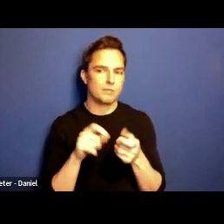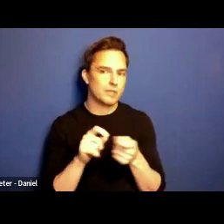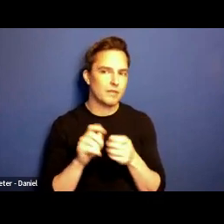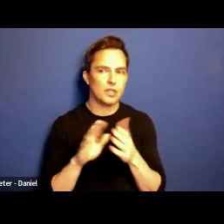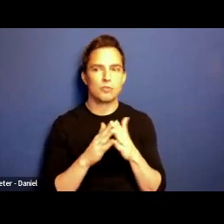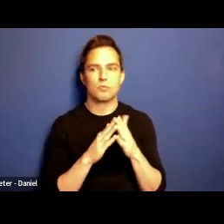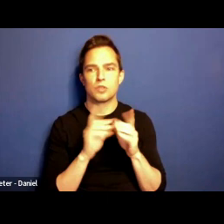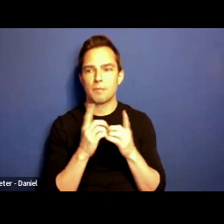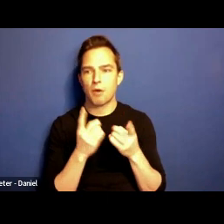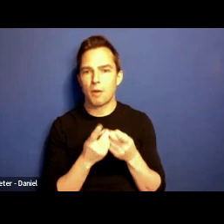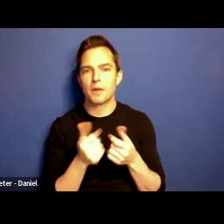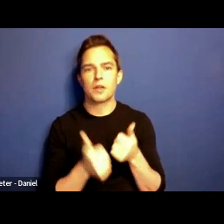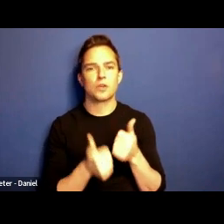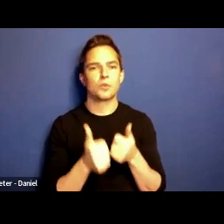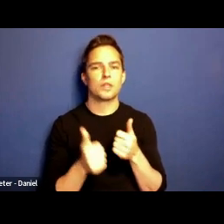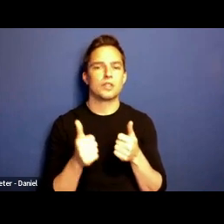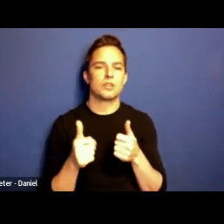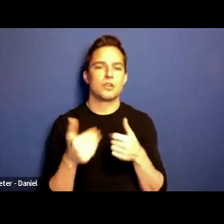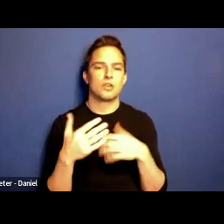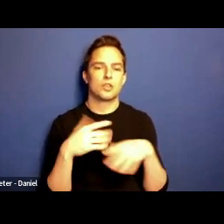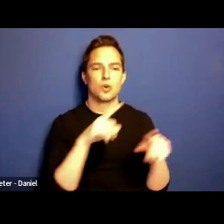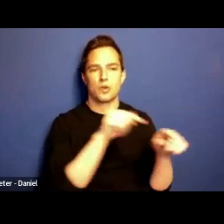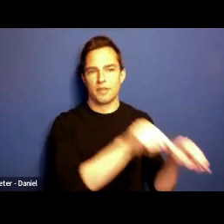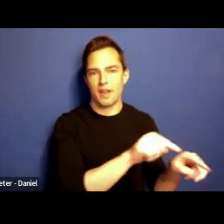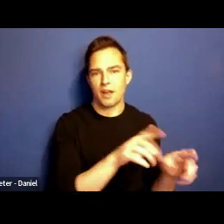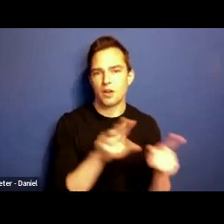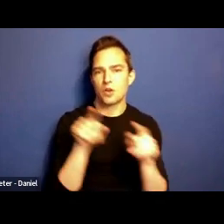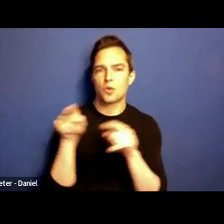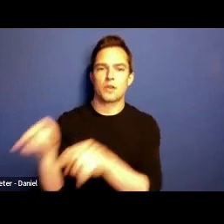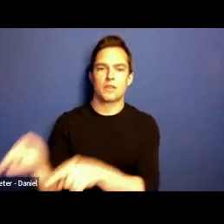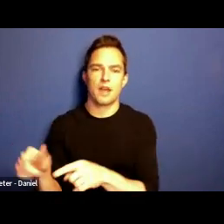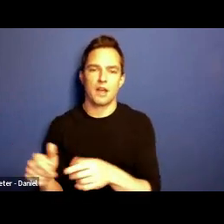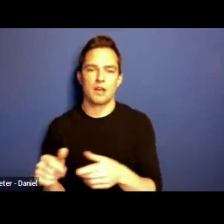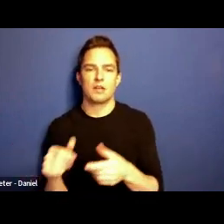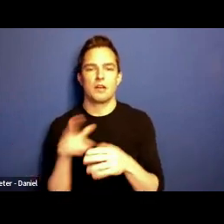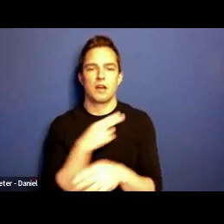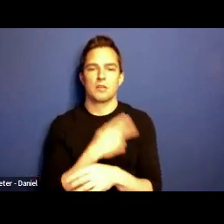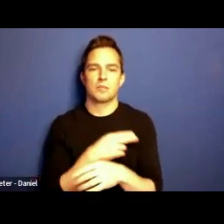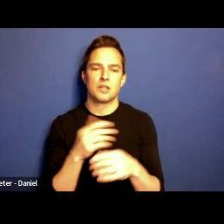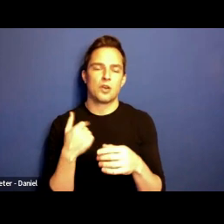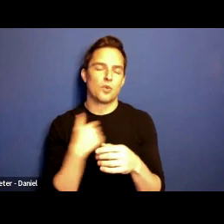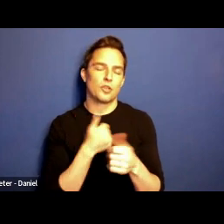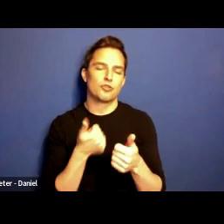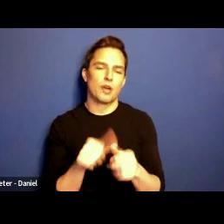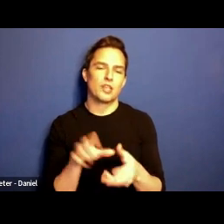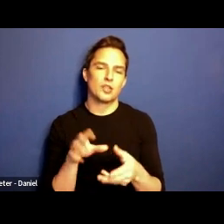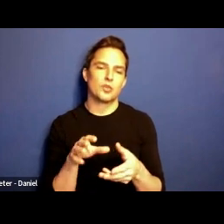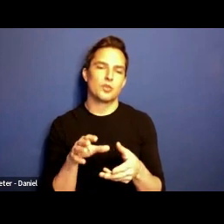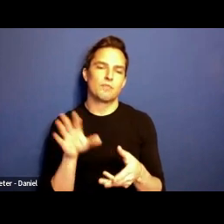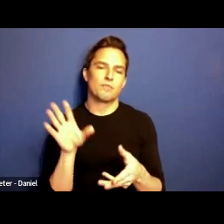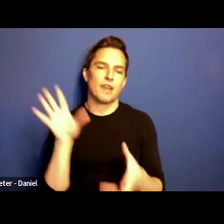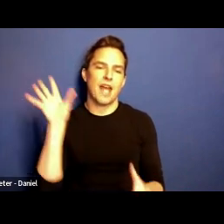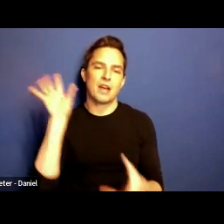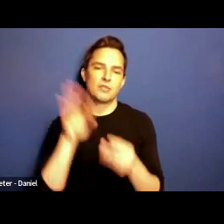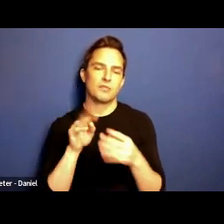departments and which ones flow into which hospitals and where we're really trying to aggregate and look bigger